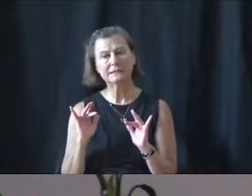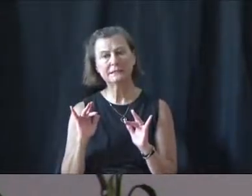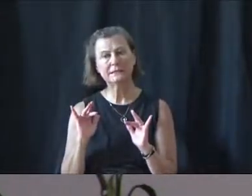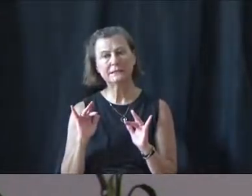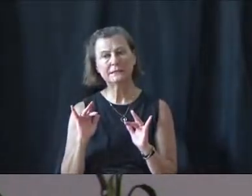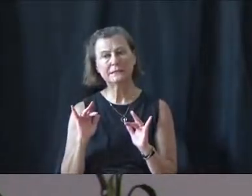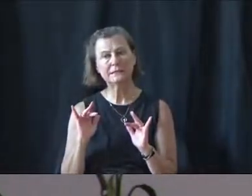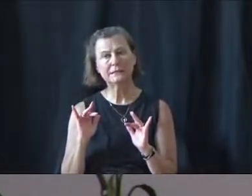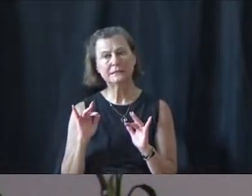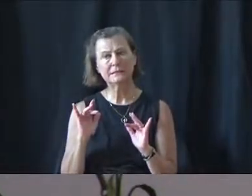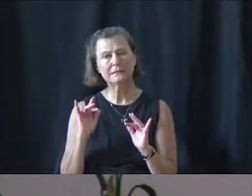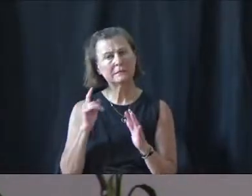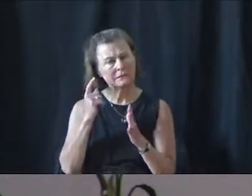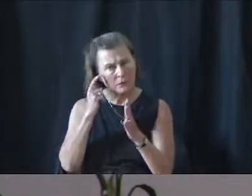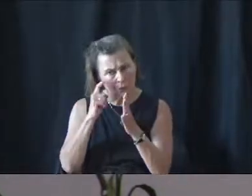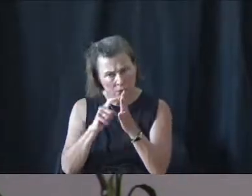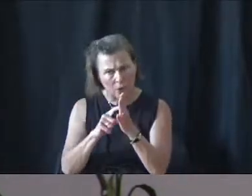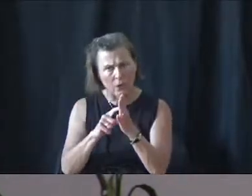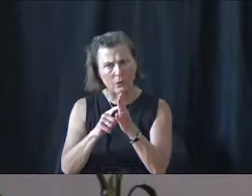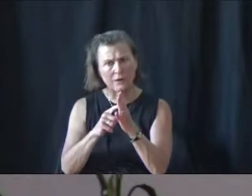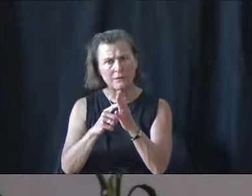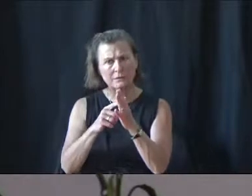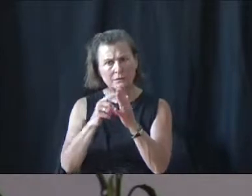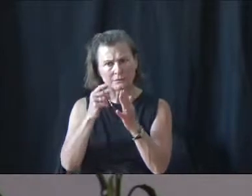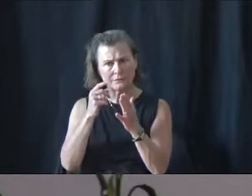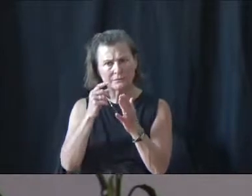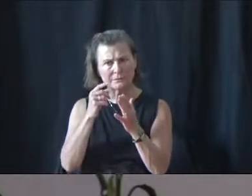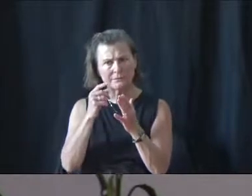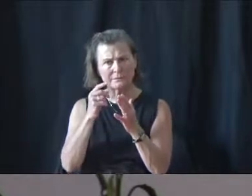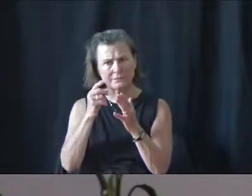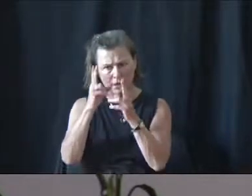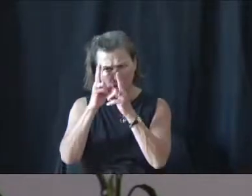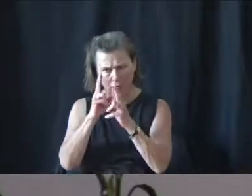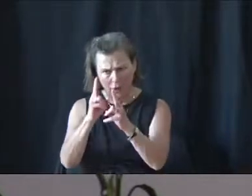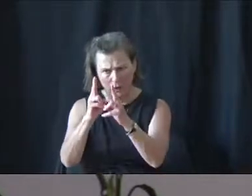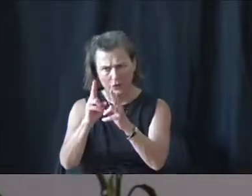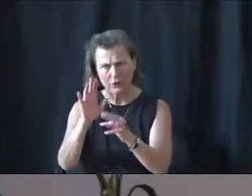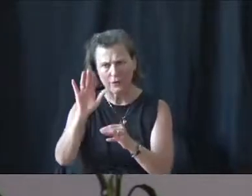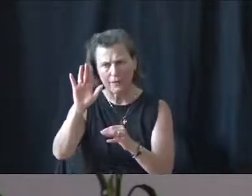Bear witness to their suffering and regard them with mercy.